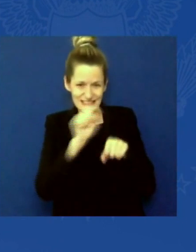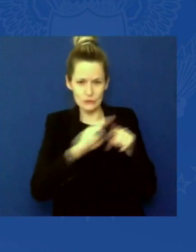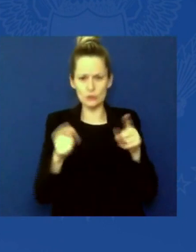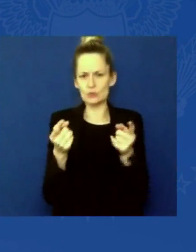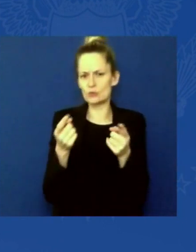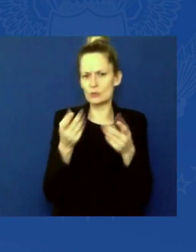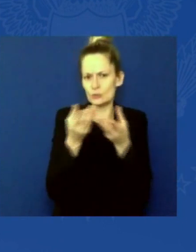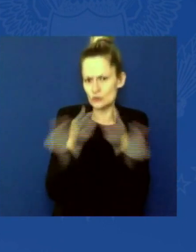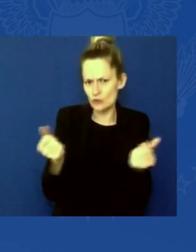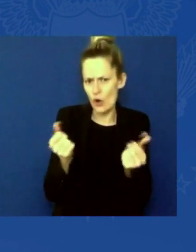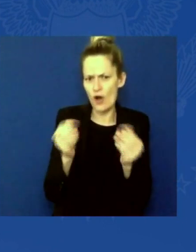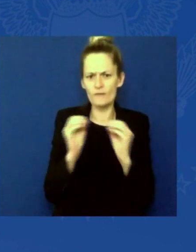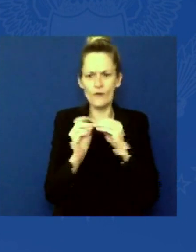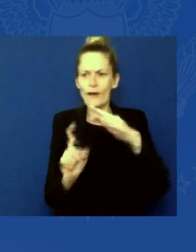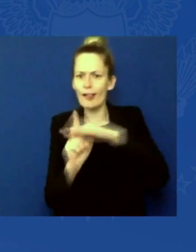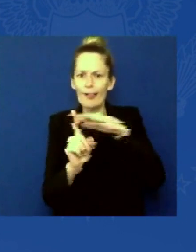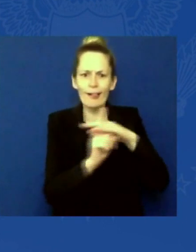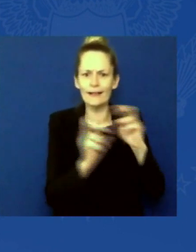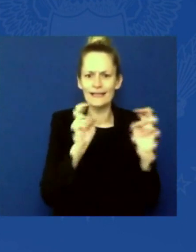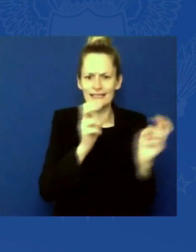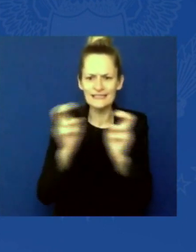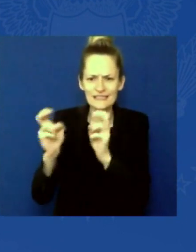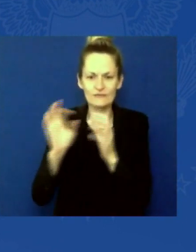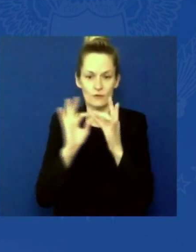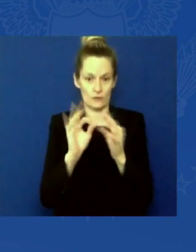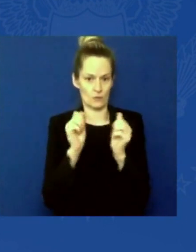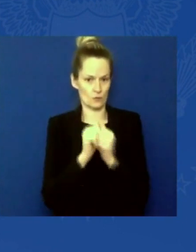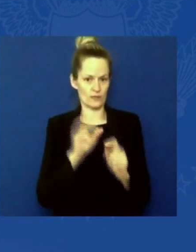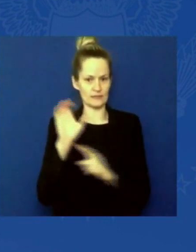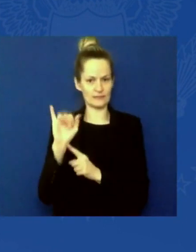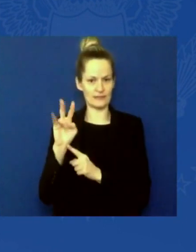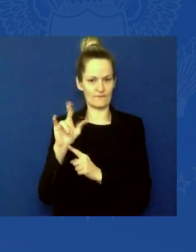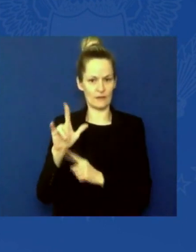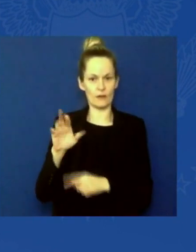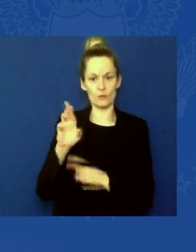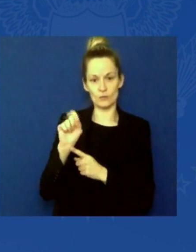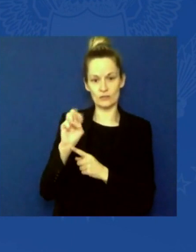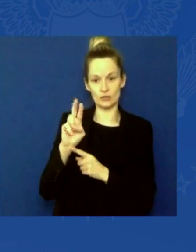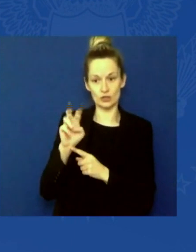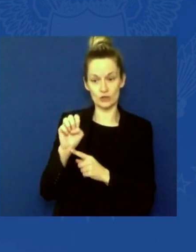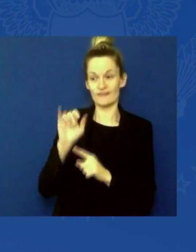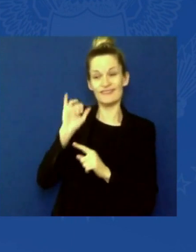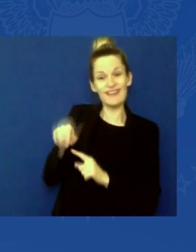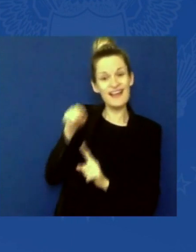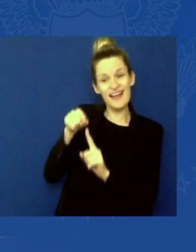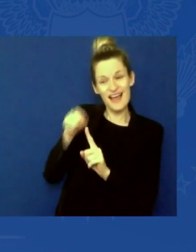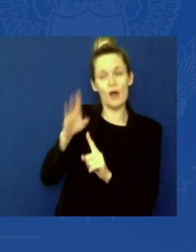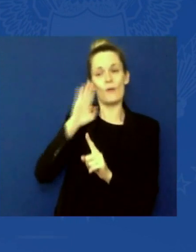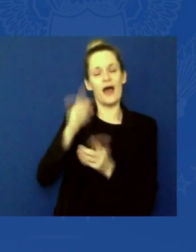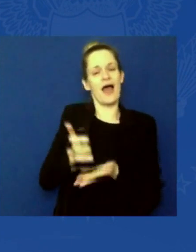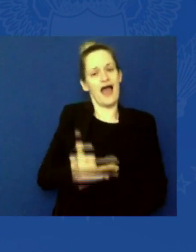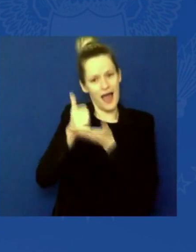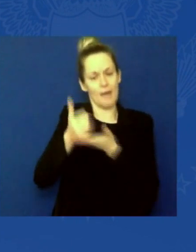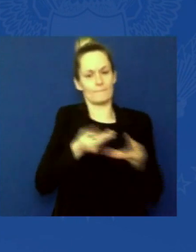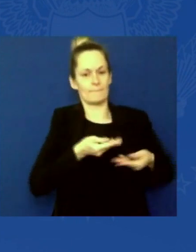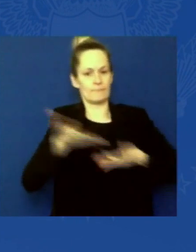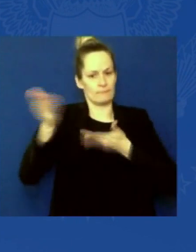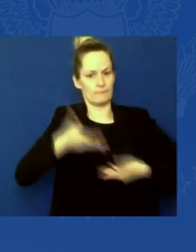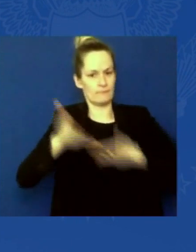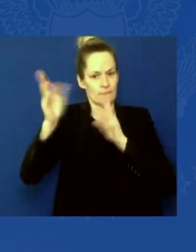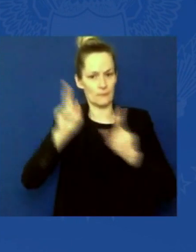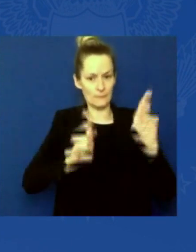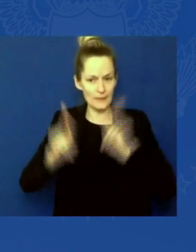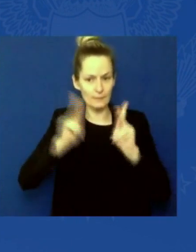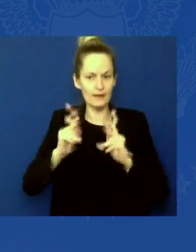helping facilitate the safe movement of people from staging locations and transit centers like Qatar or Germany to the United States